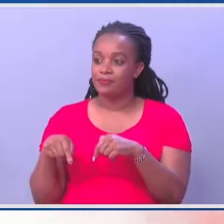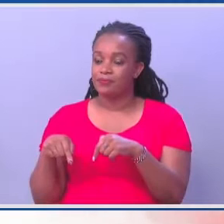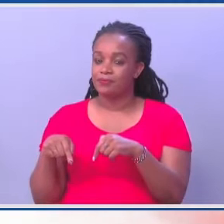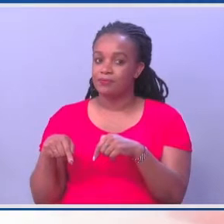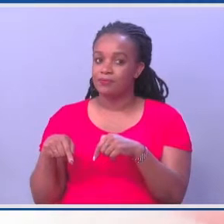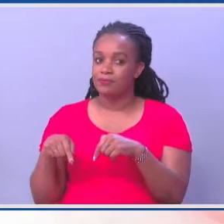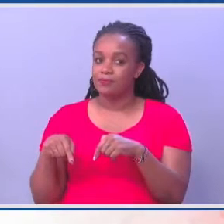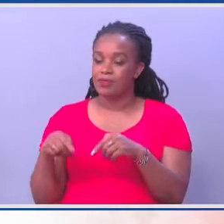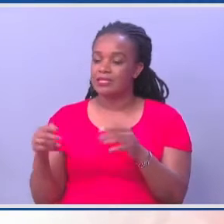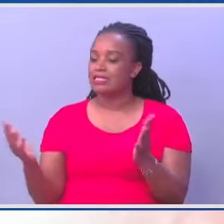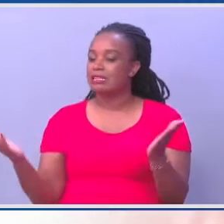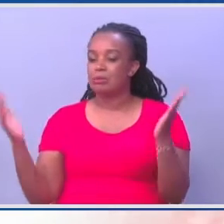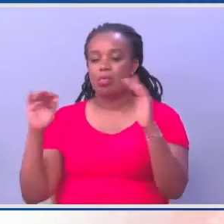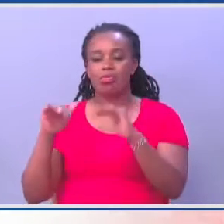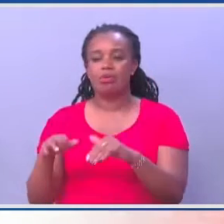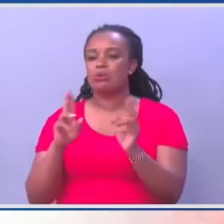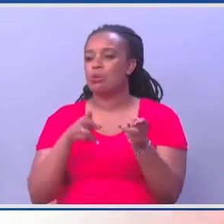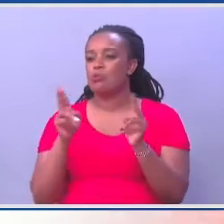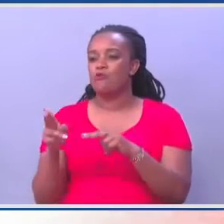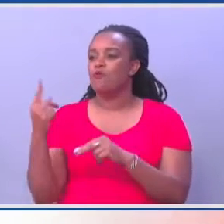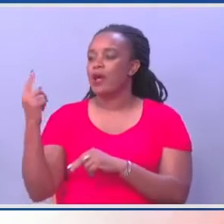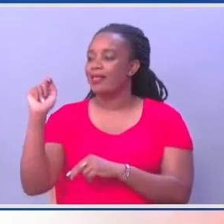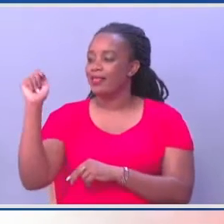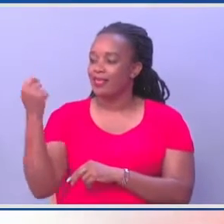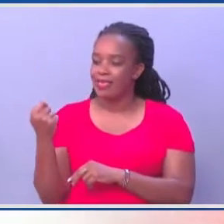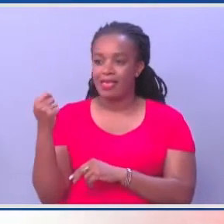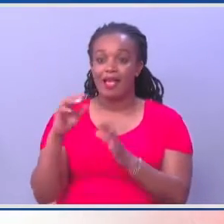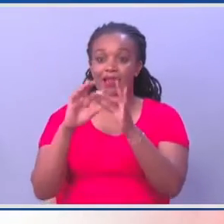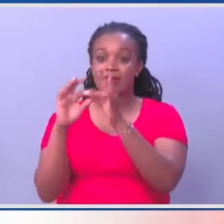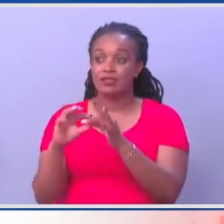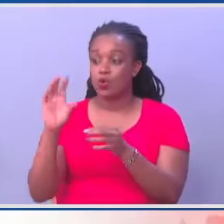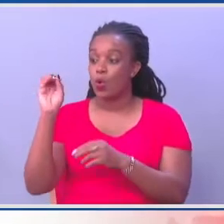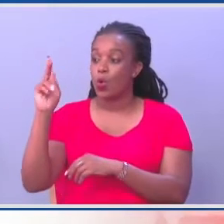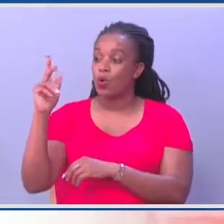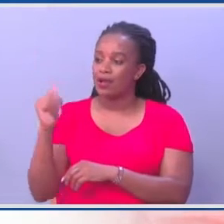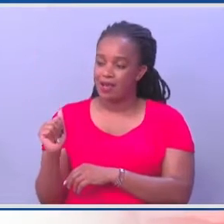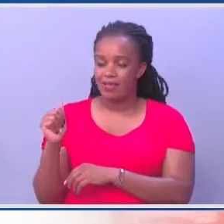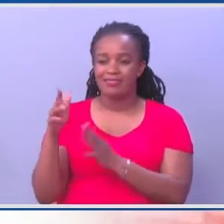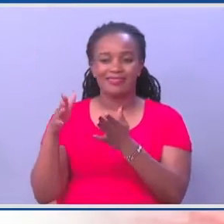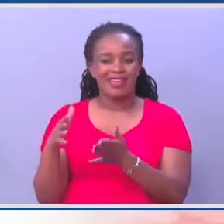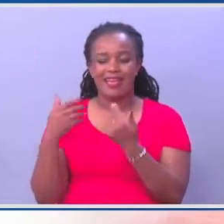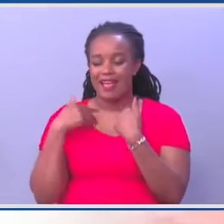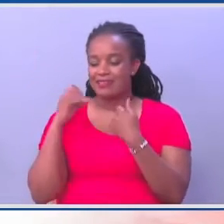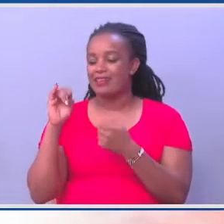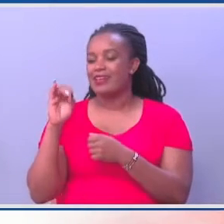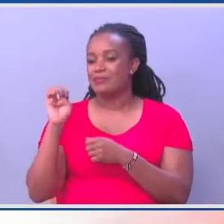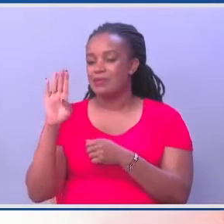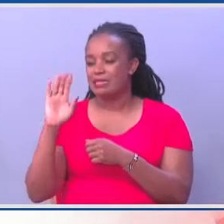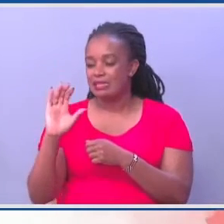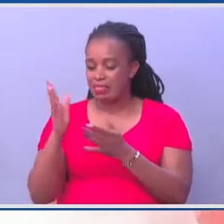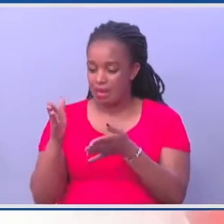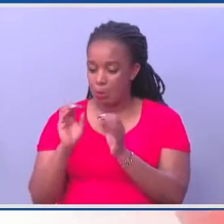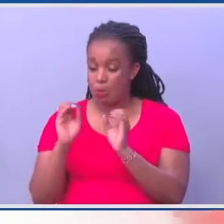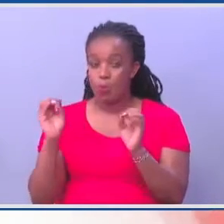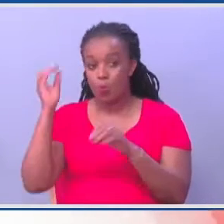NDC, but a convivial gathering of the One Kenya Alliance. Yes. There was no NDC there. One, because